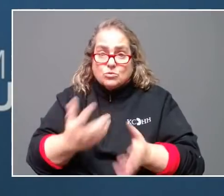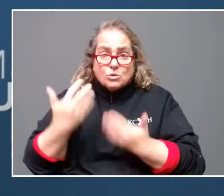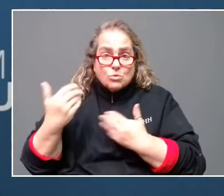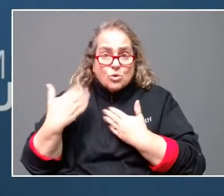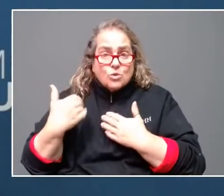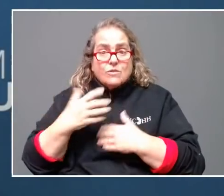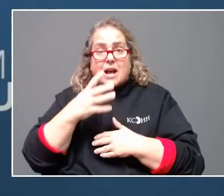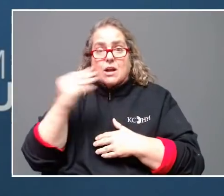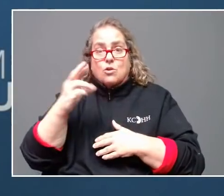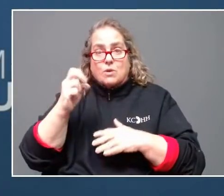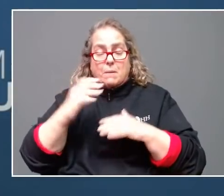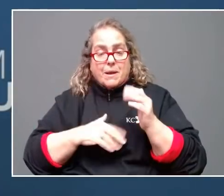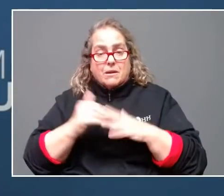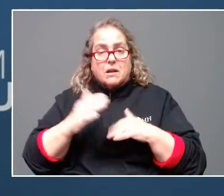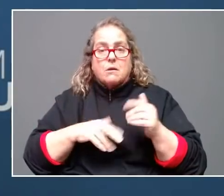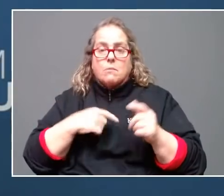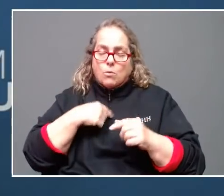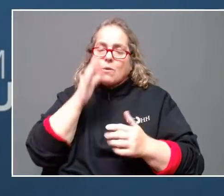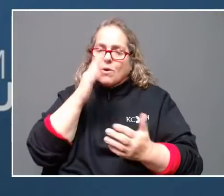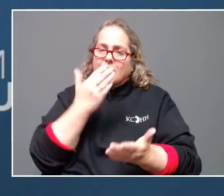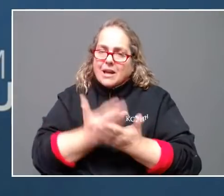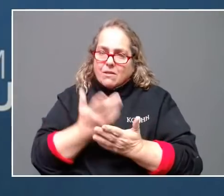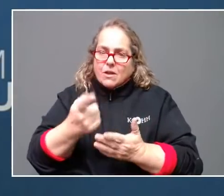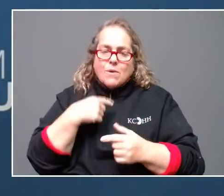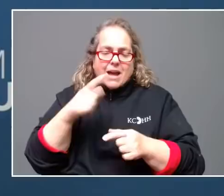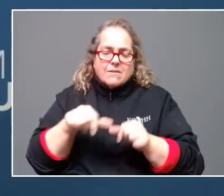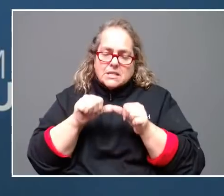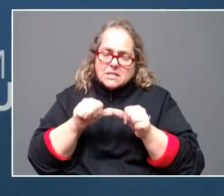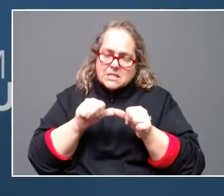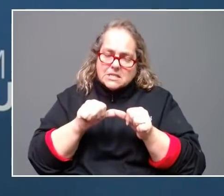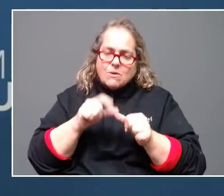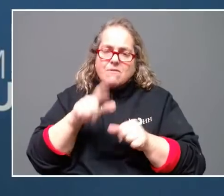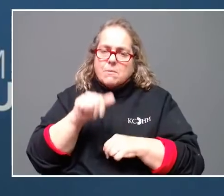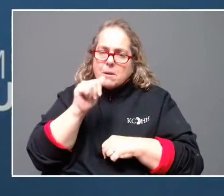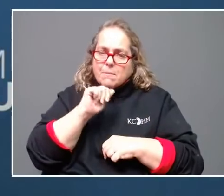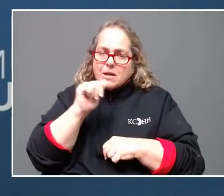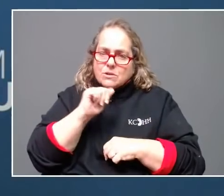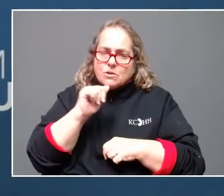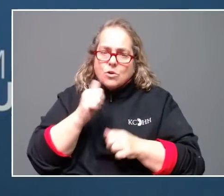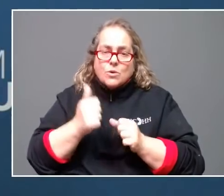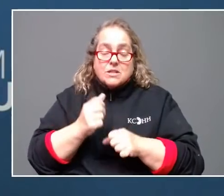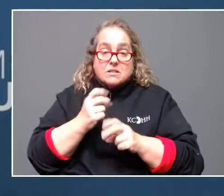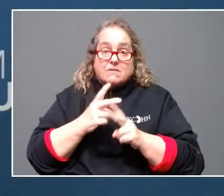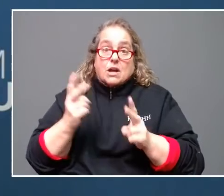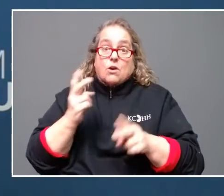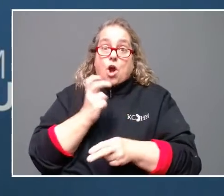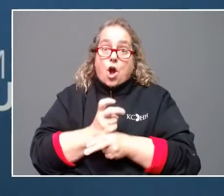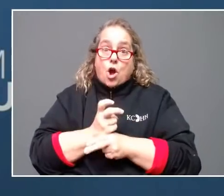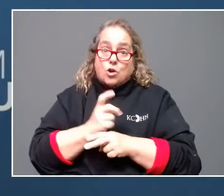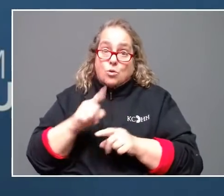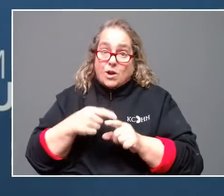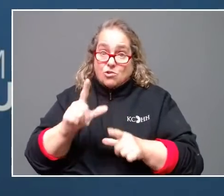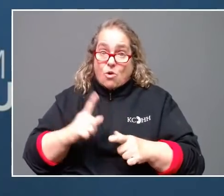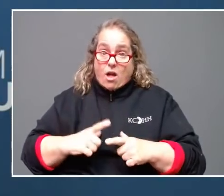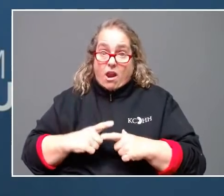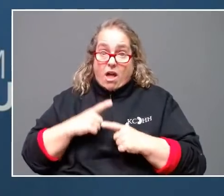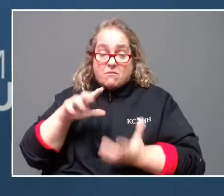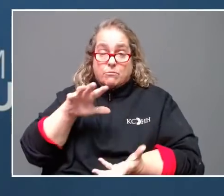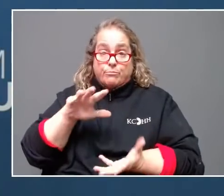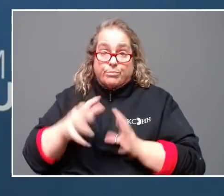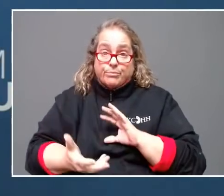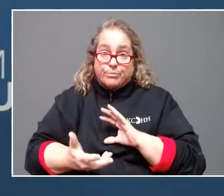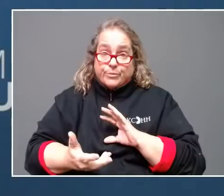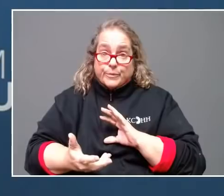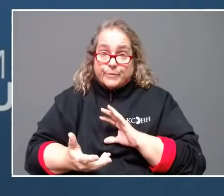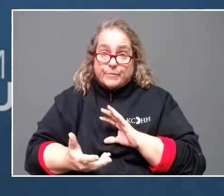there. We just got to persist. We got to be patient, which is really hard when your life's been turned upside down and in the midst